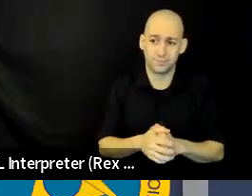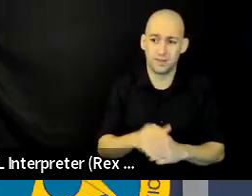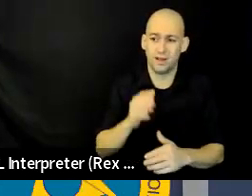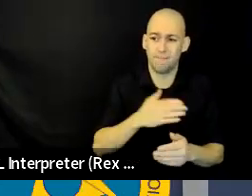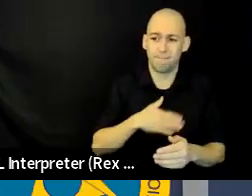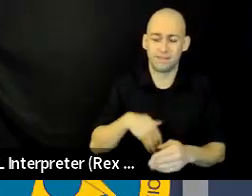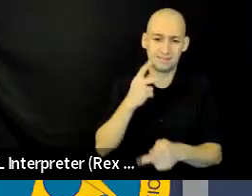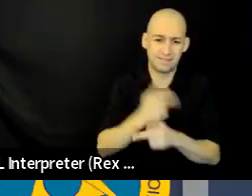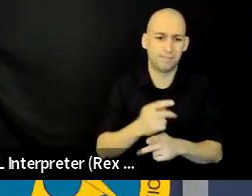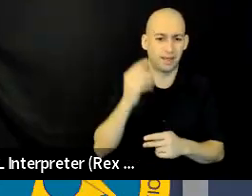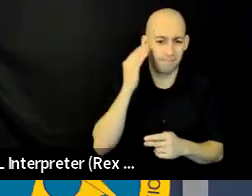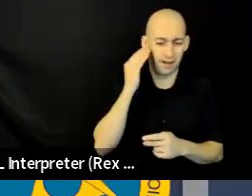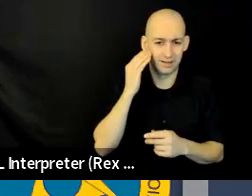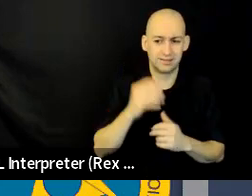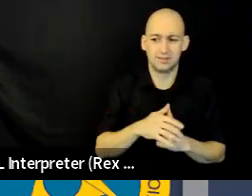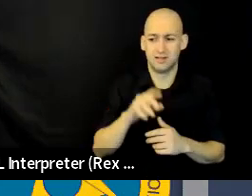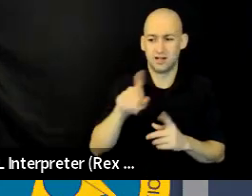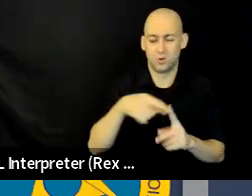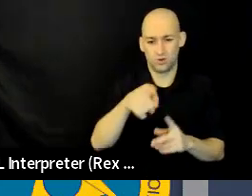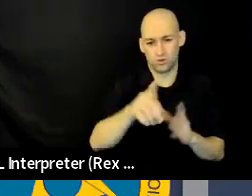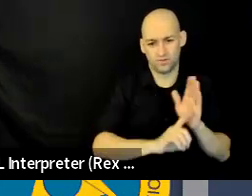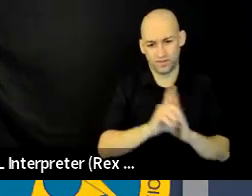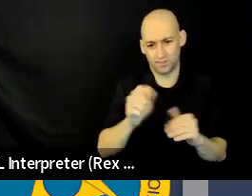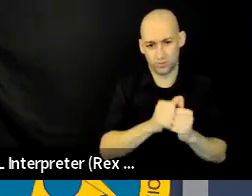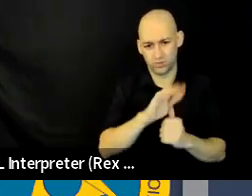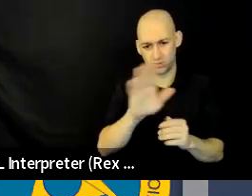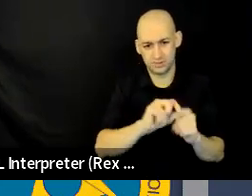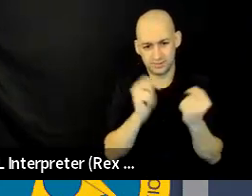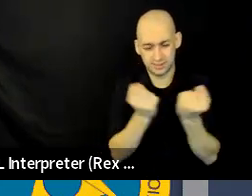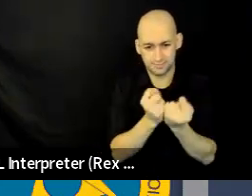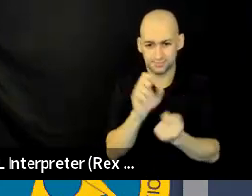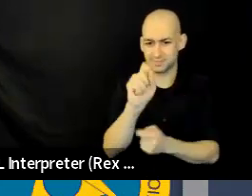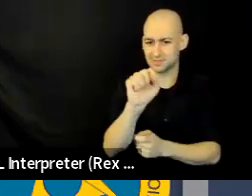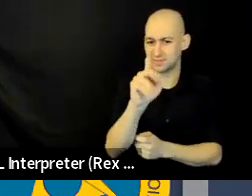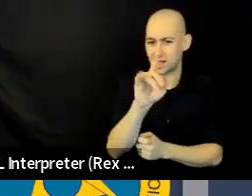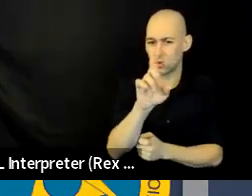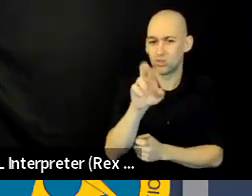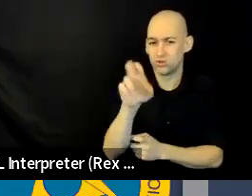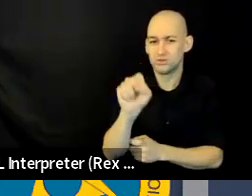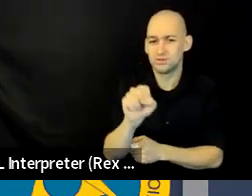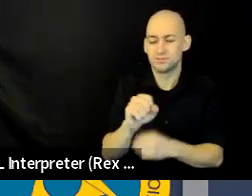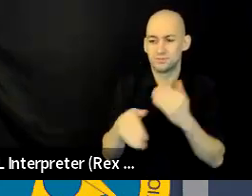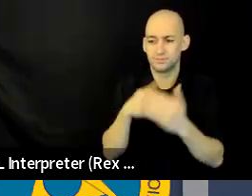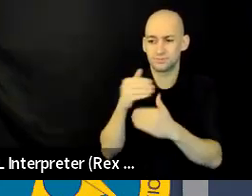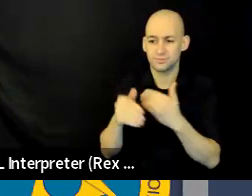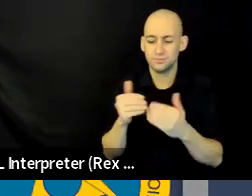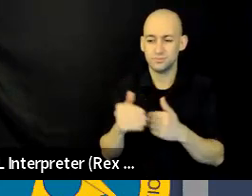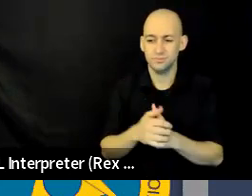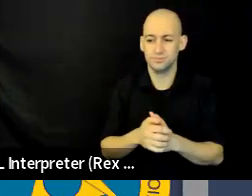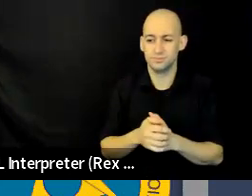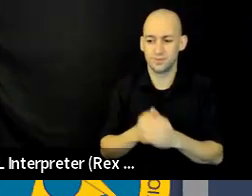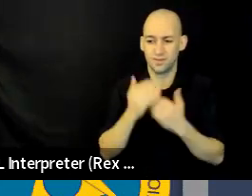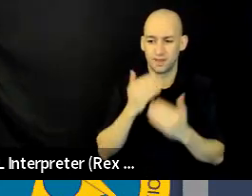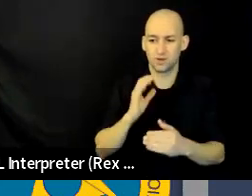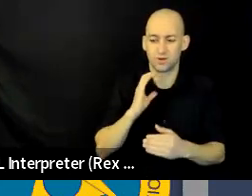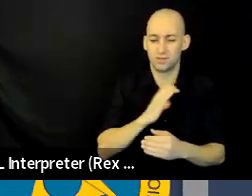mind as you develop with your team and stakeholders during this process. Okay, thank you. Thank you, Commissioner Cruz. I